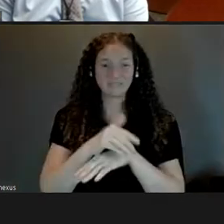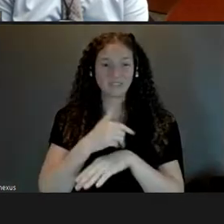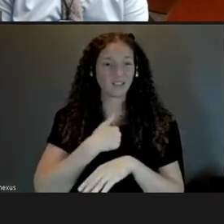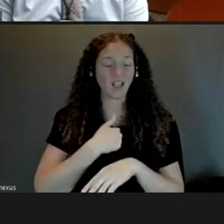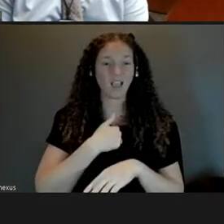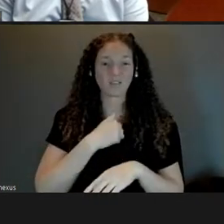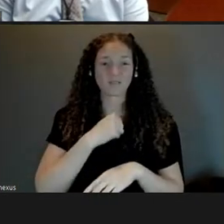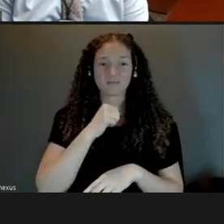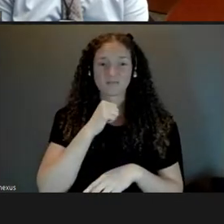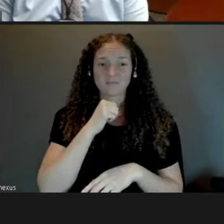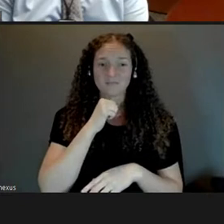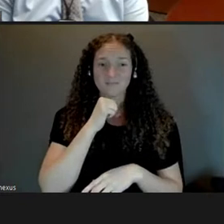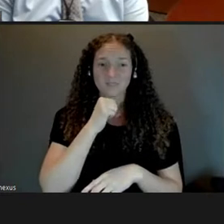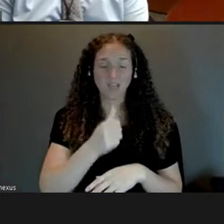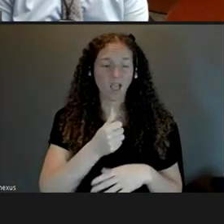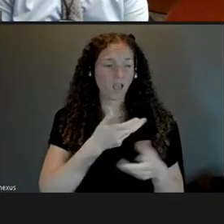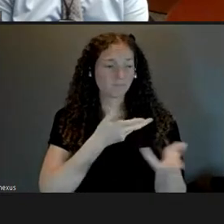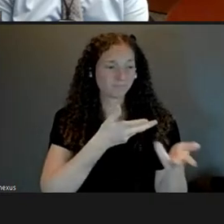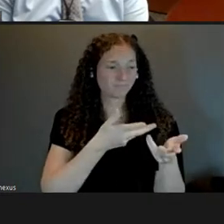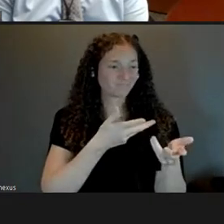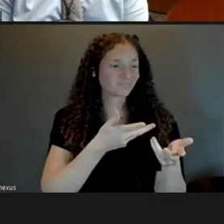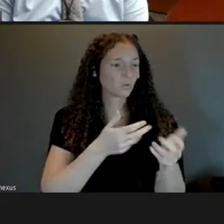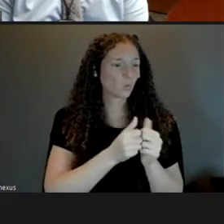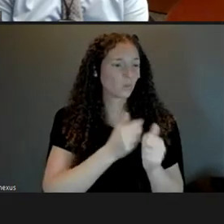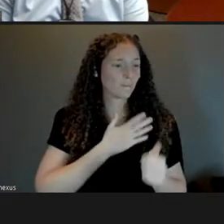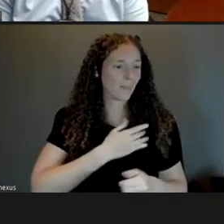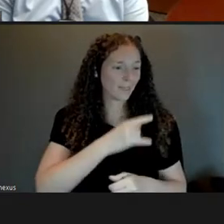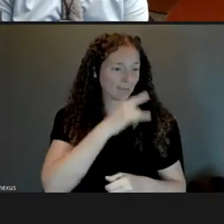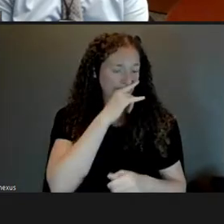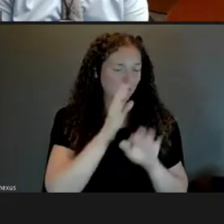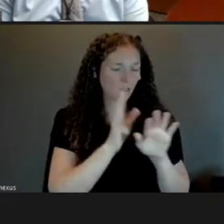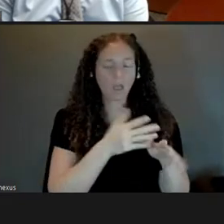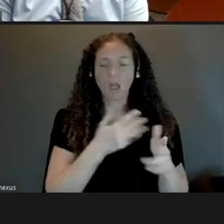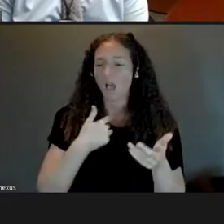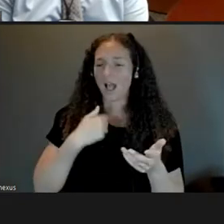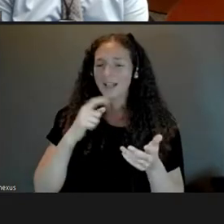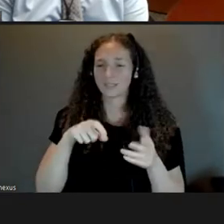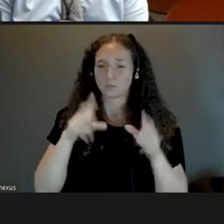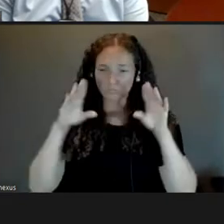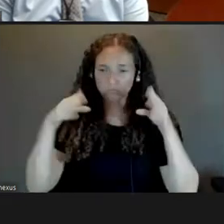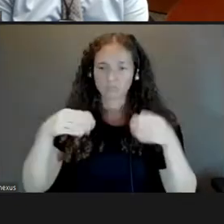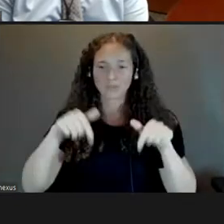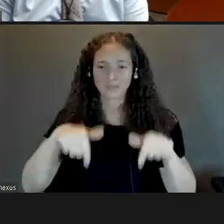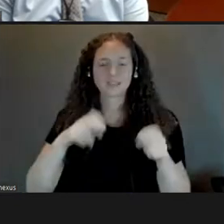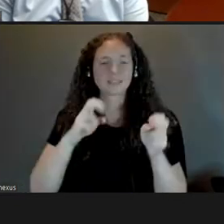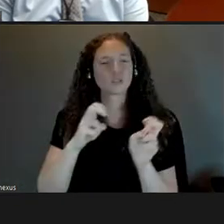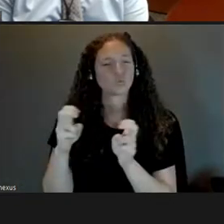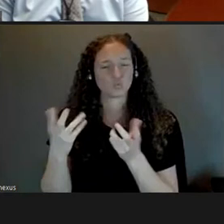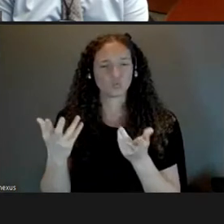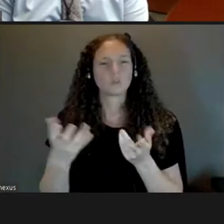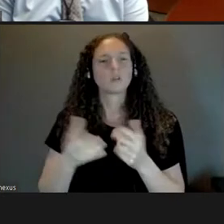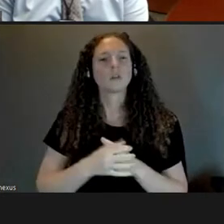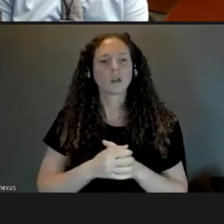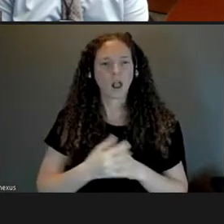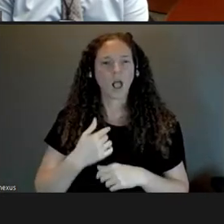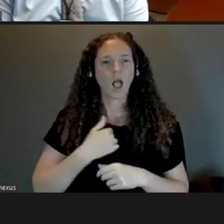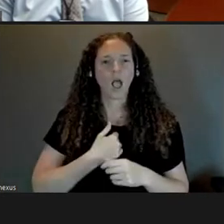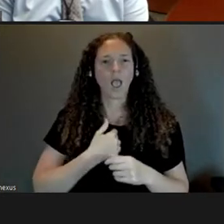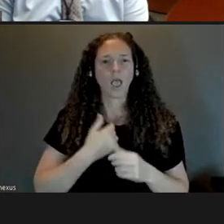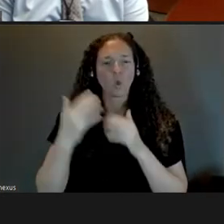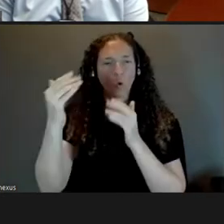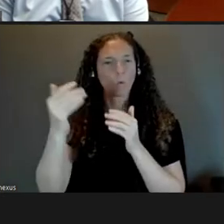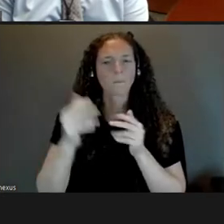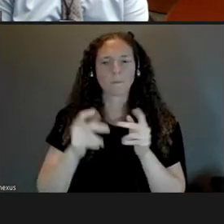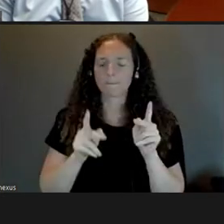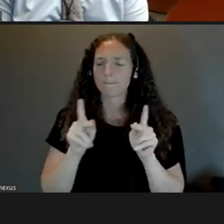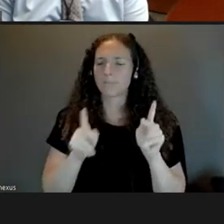remember when, but this issue is so important to me that I tuned in to make this point. And I'm just hoping that people can put their egos aside